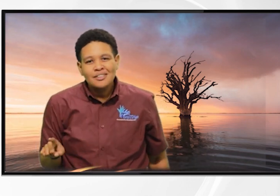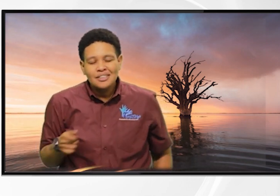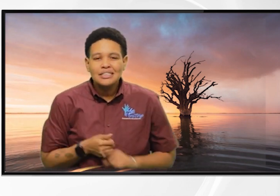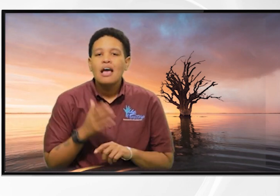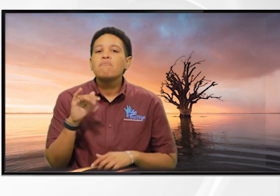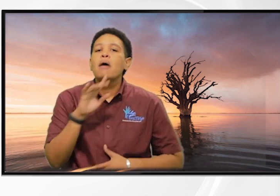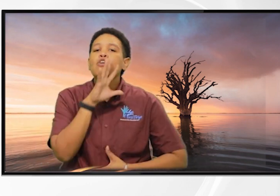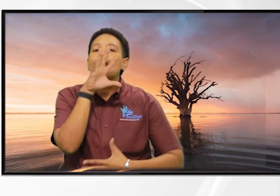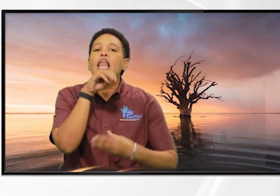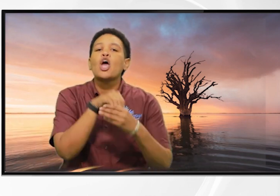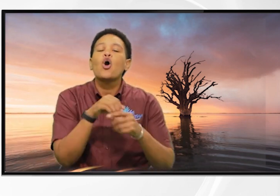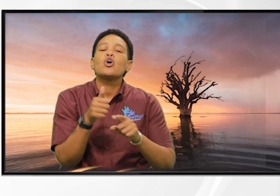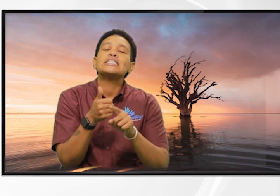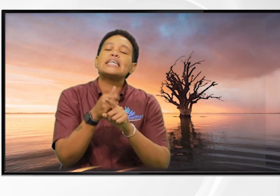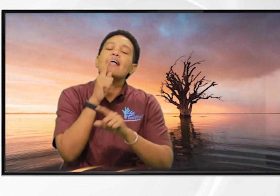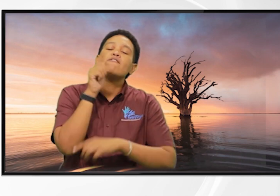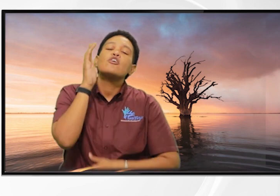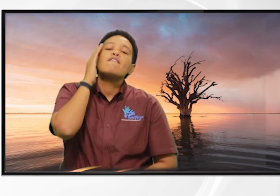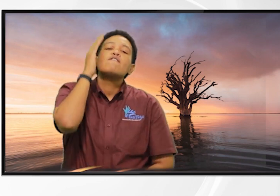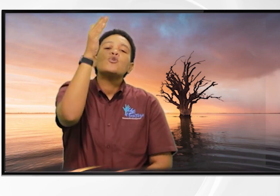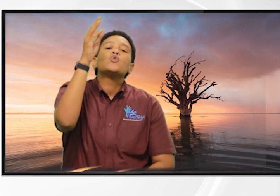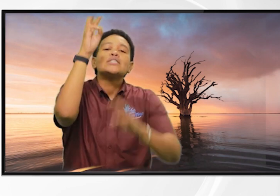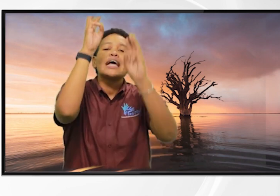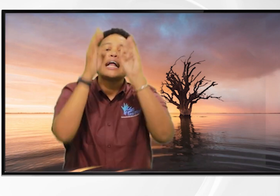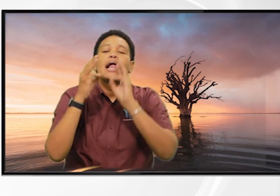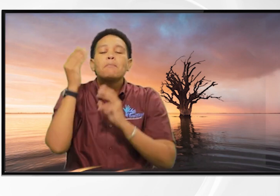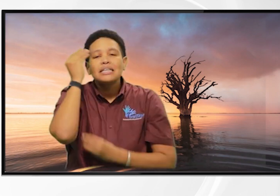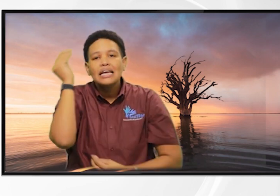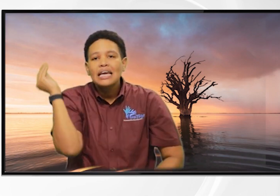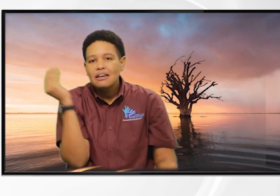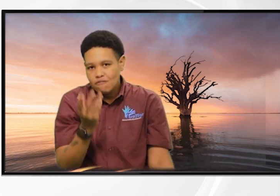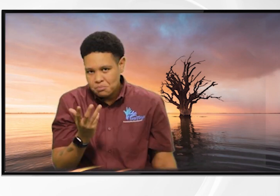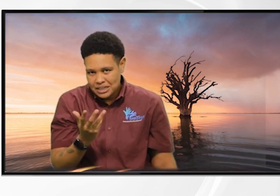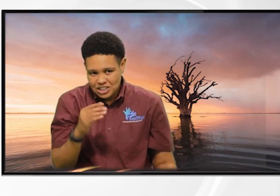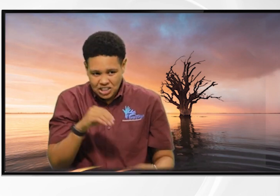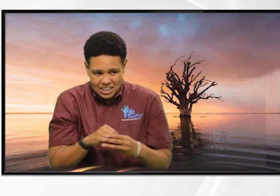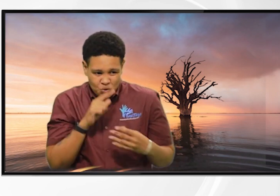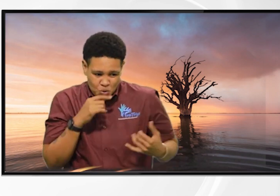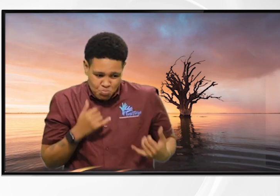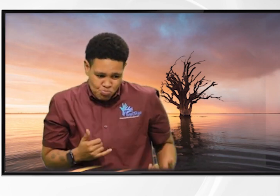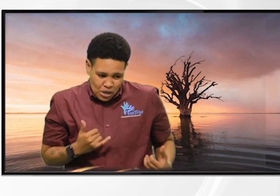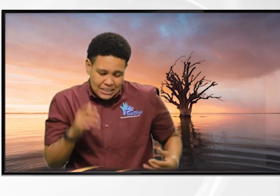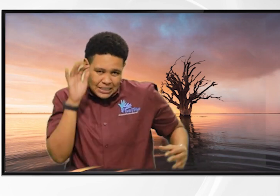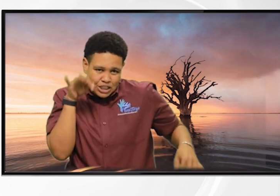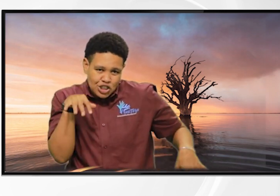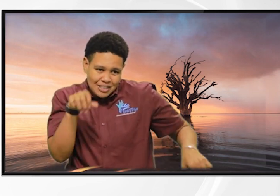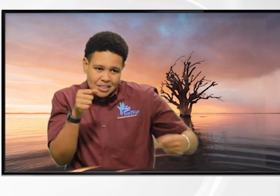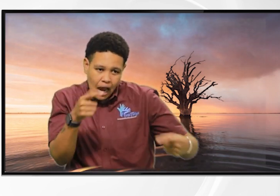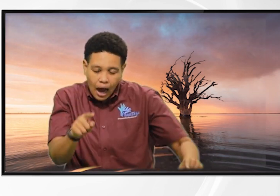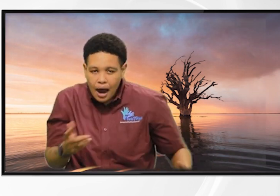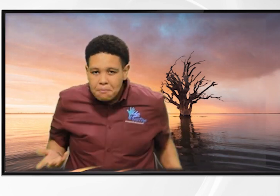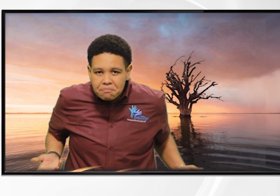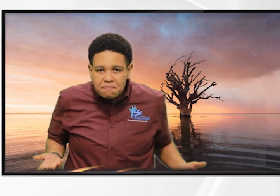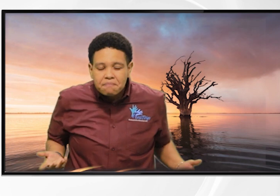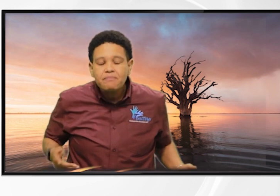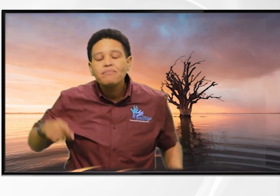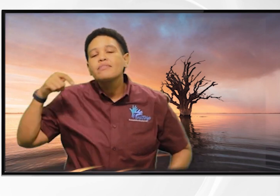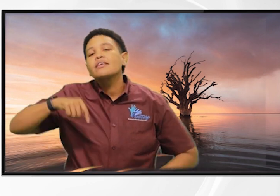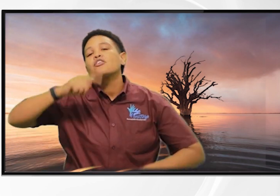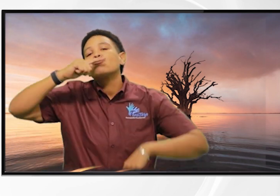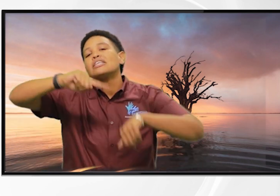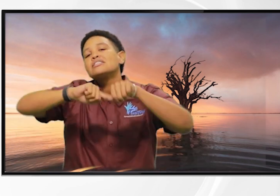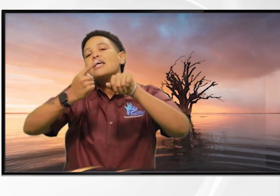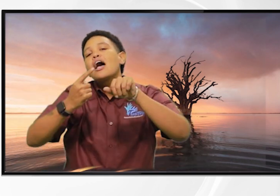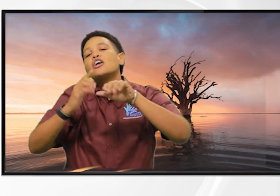by incorporating the future climate information into present-day decision-making. This